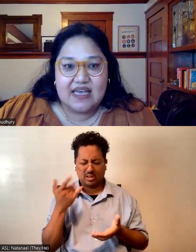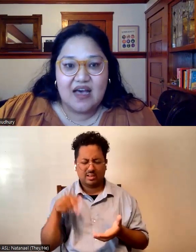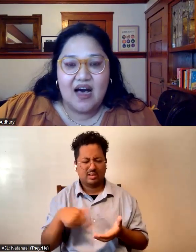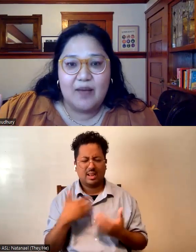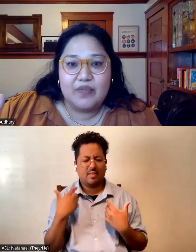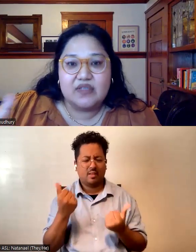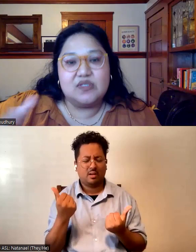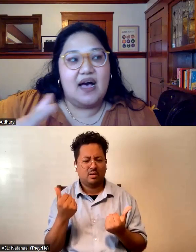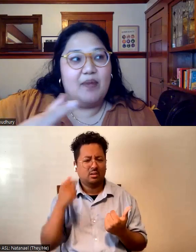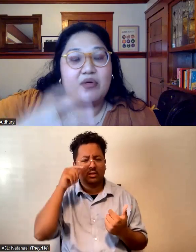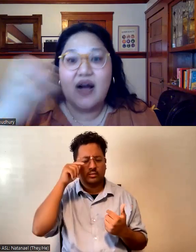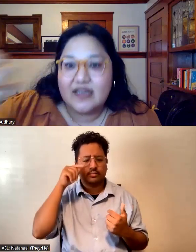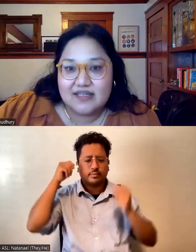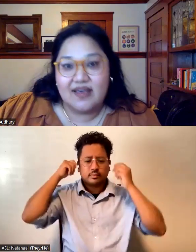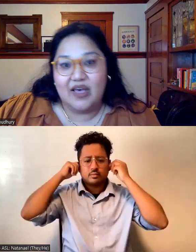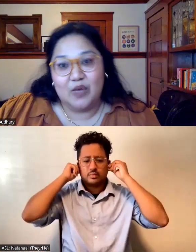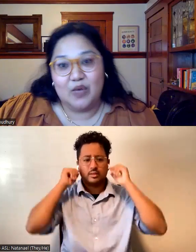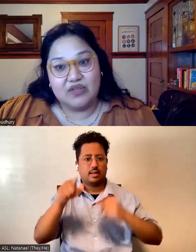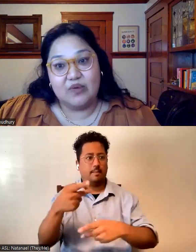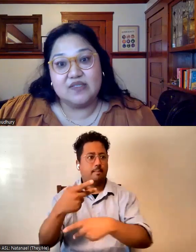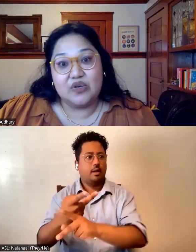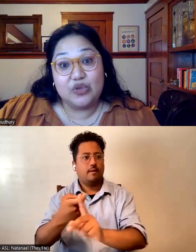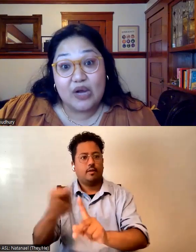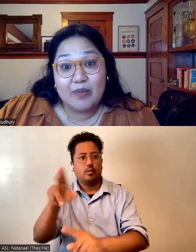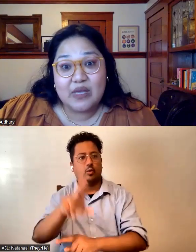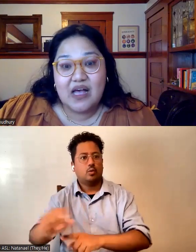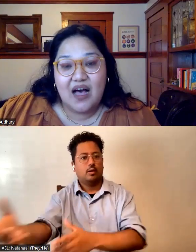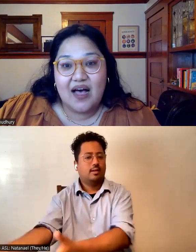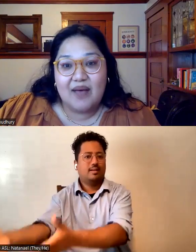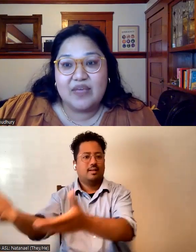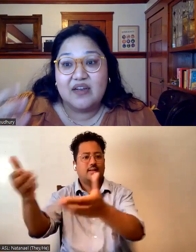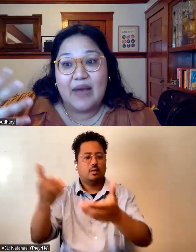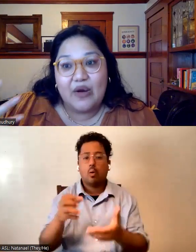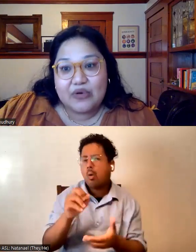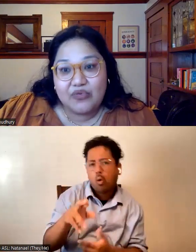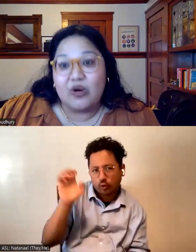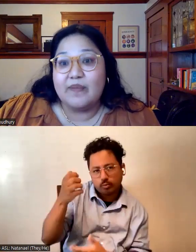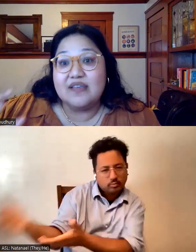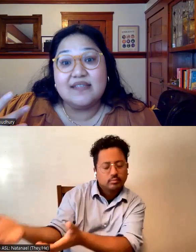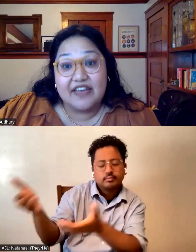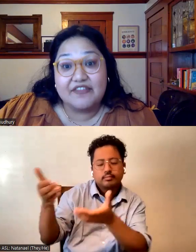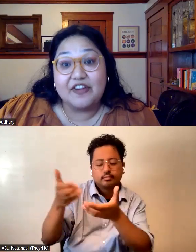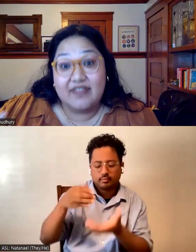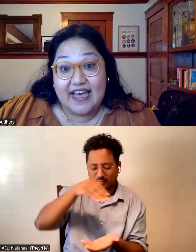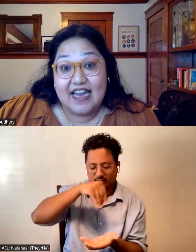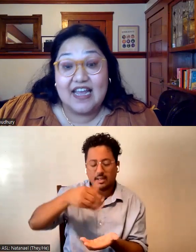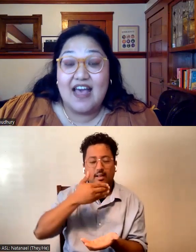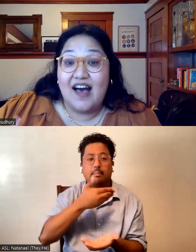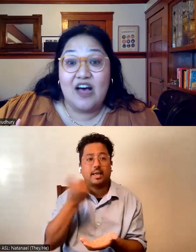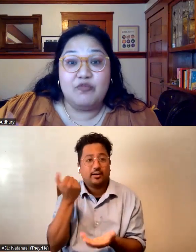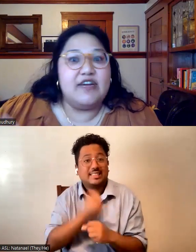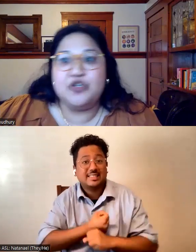that this product that comes from the US or Europe in a powdered form is safer